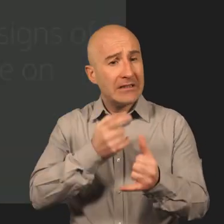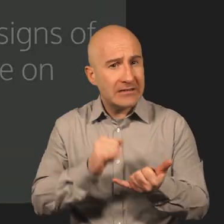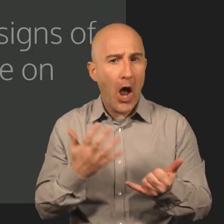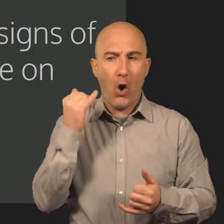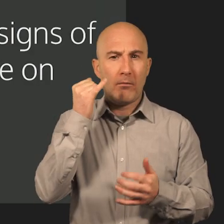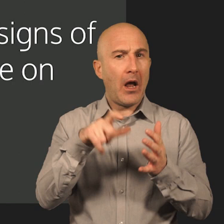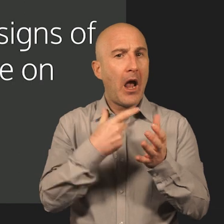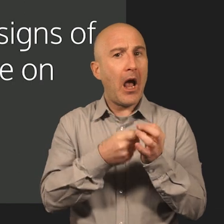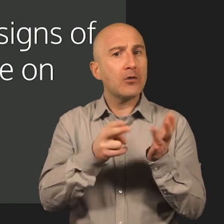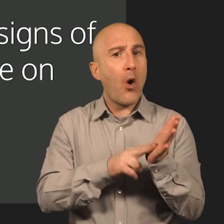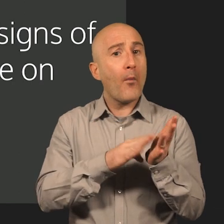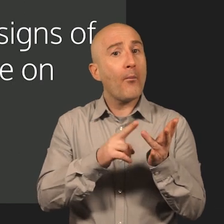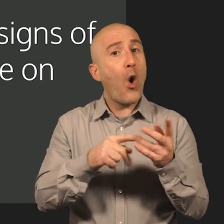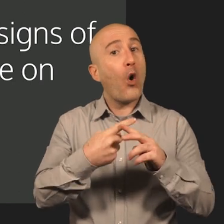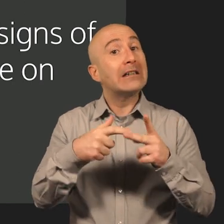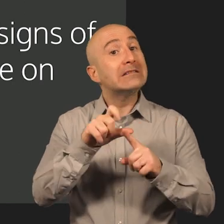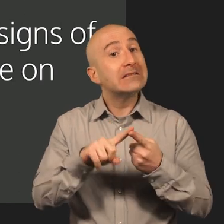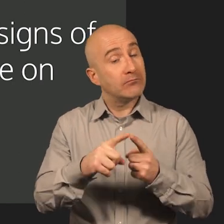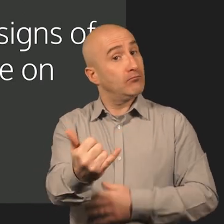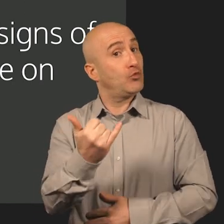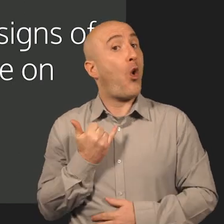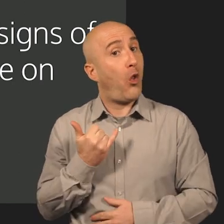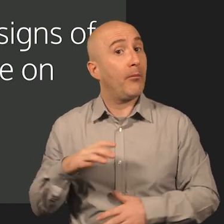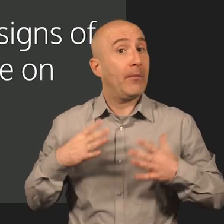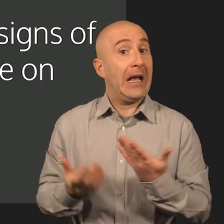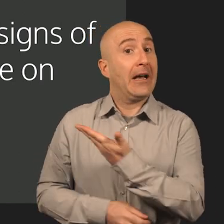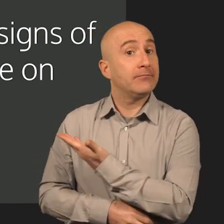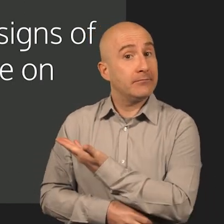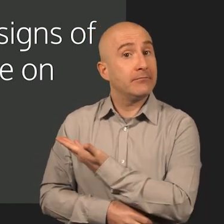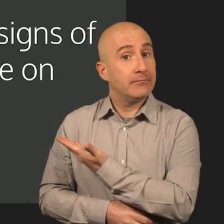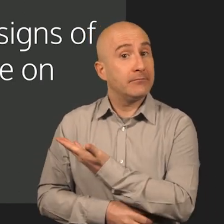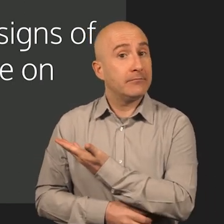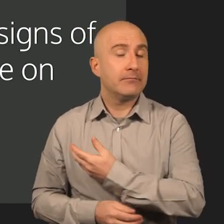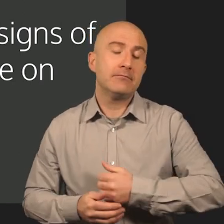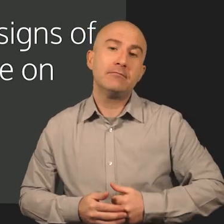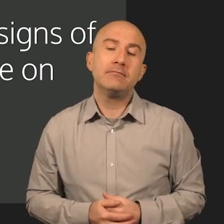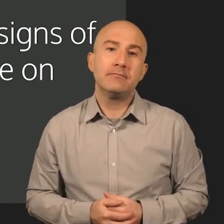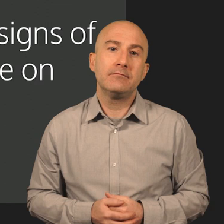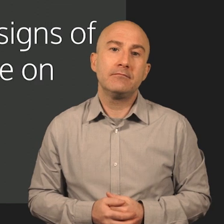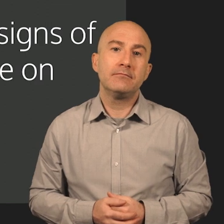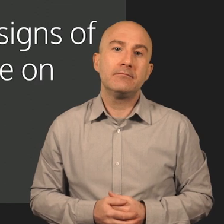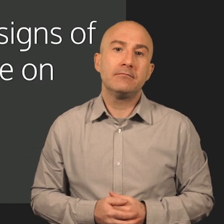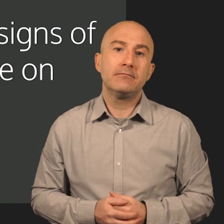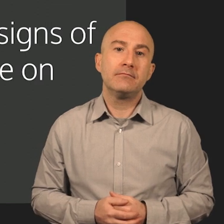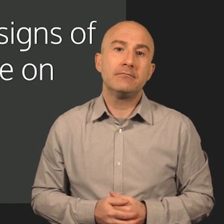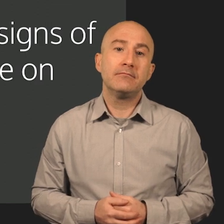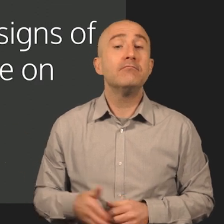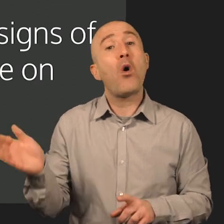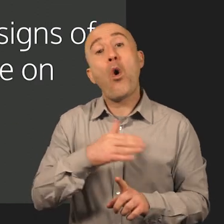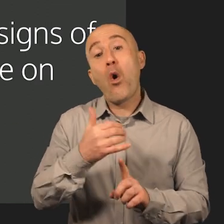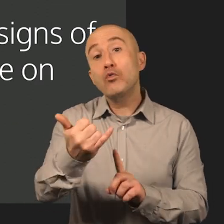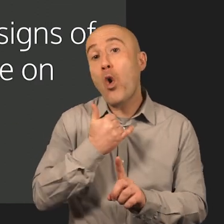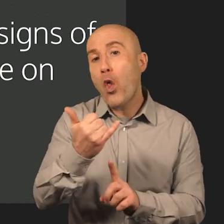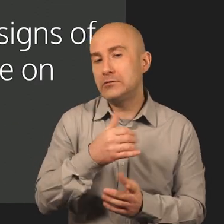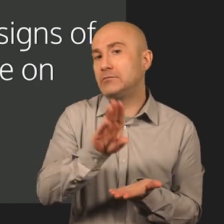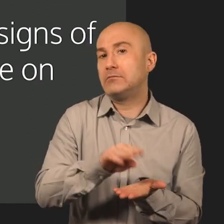smell gas or spot the signs of carbon monoxide, call us free on 0800 111 999. All